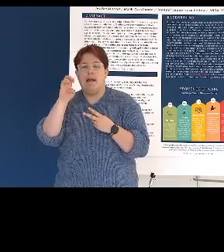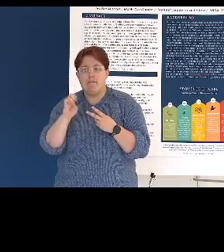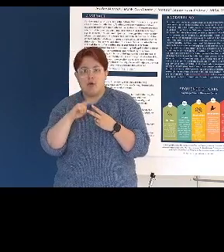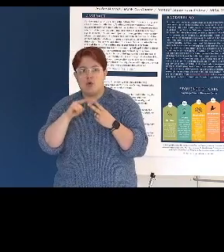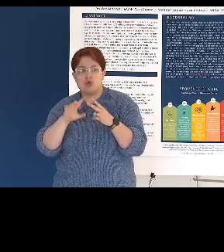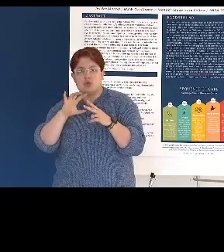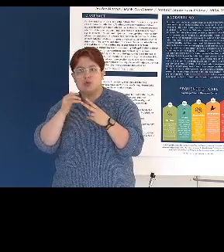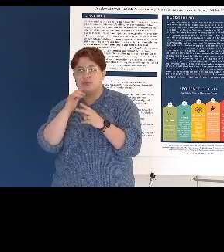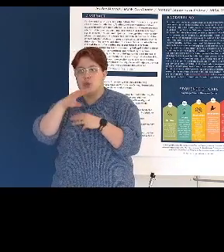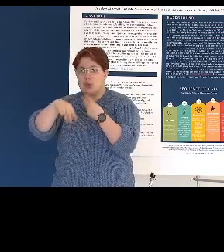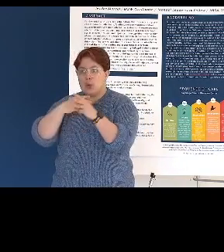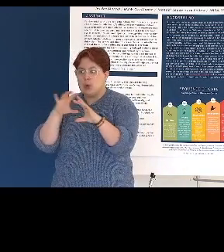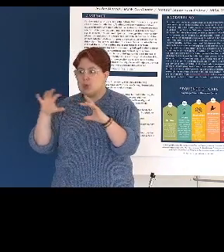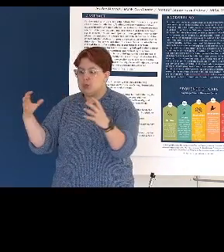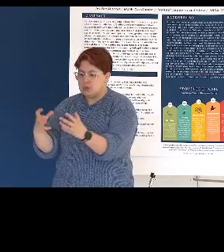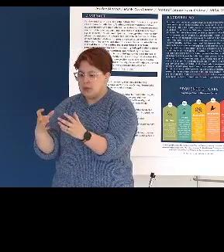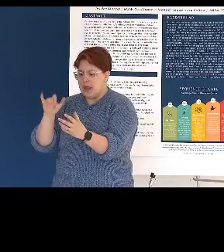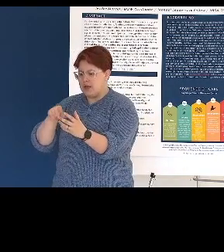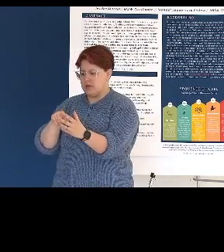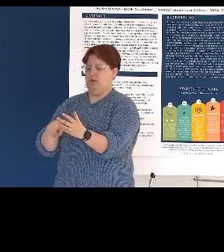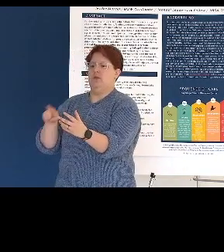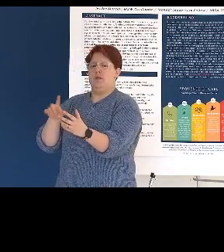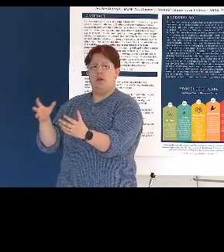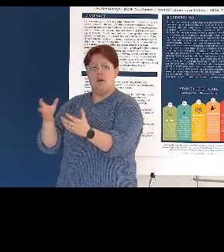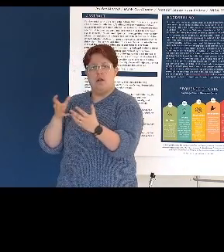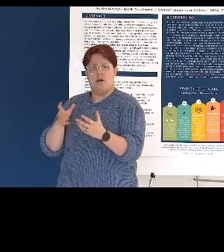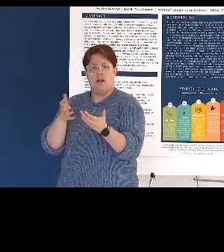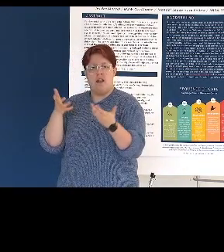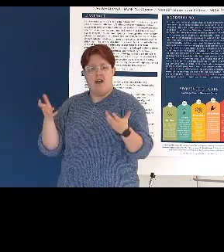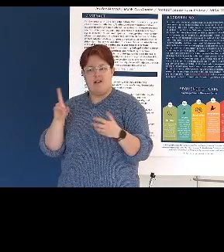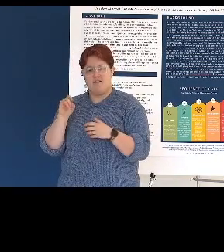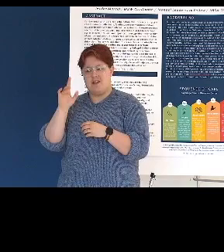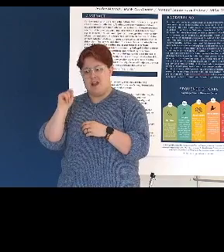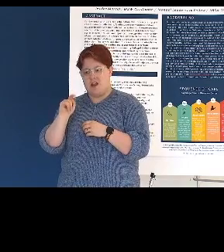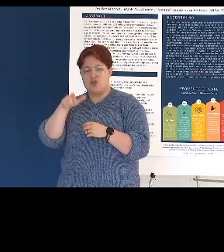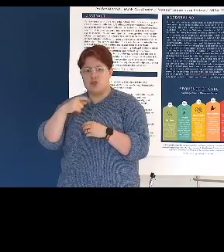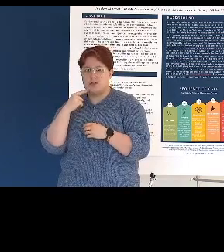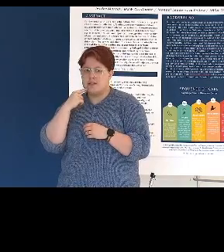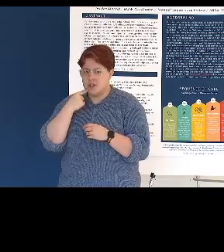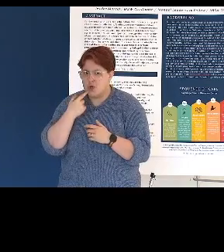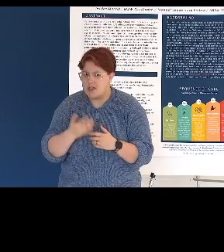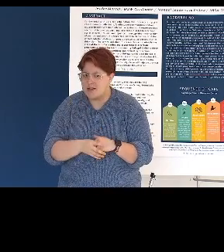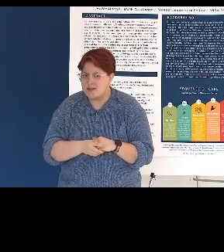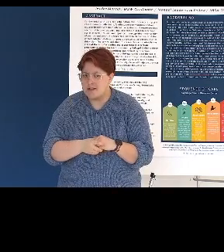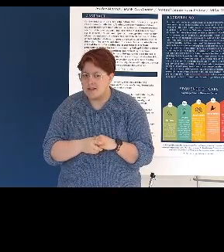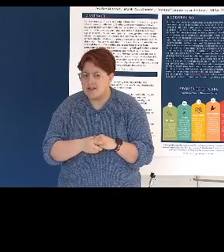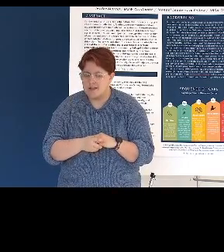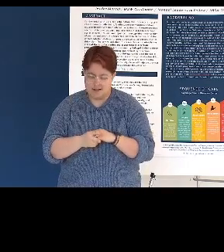provides a plethora of data that we should really take seriously. It is,